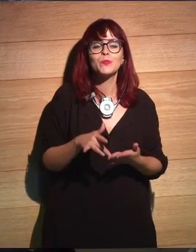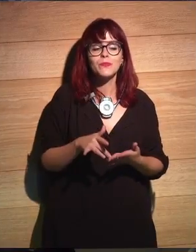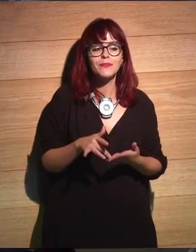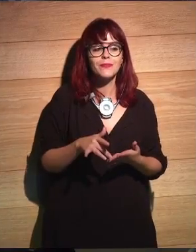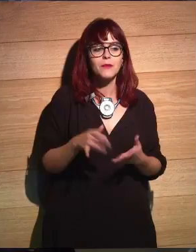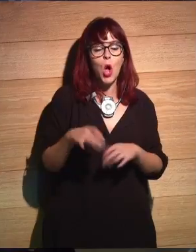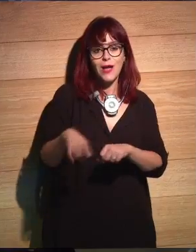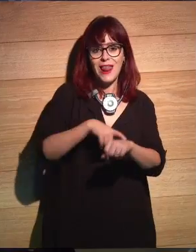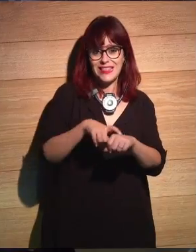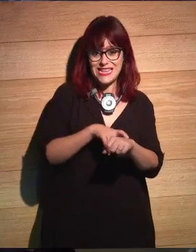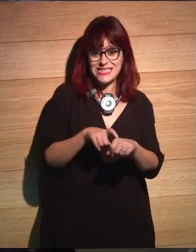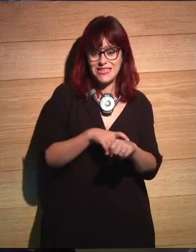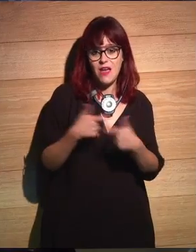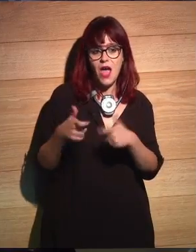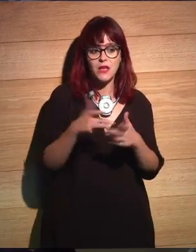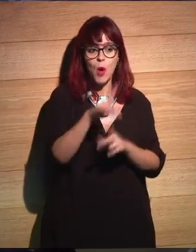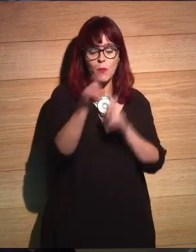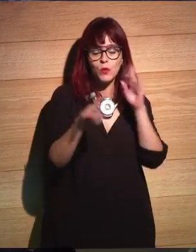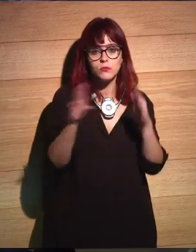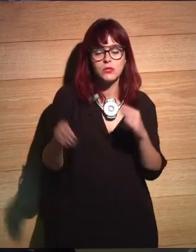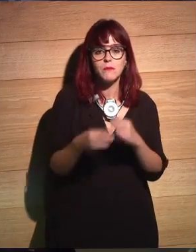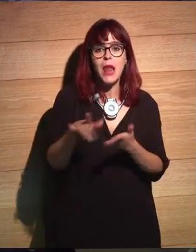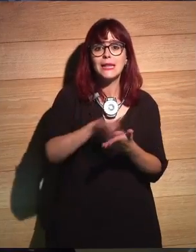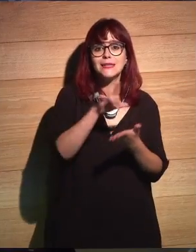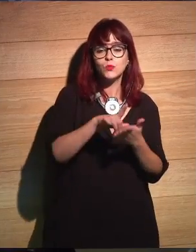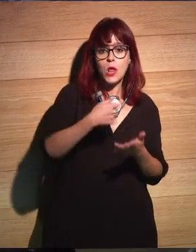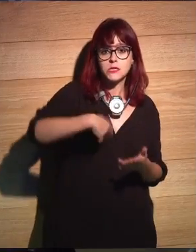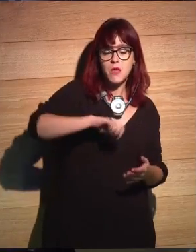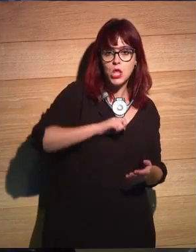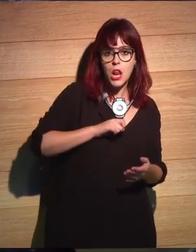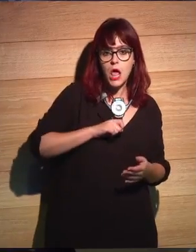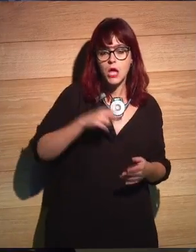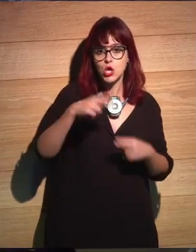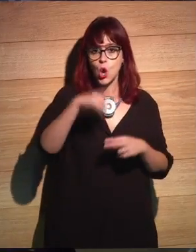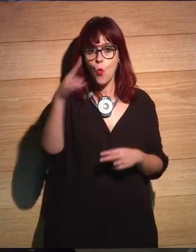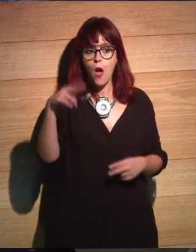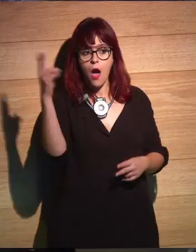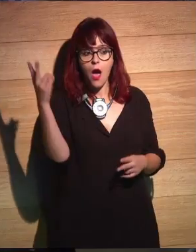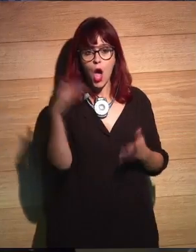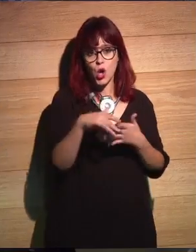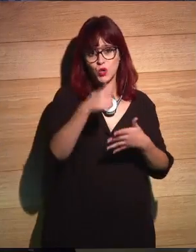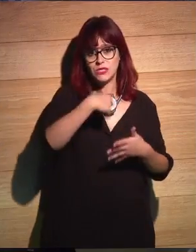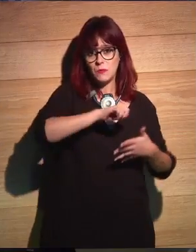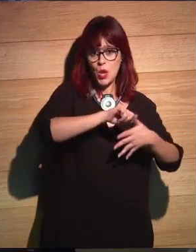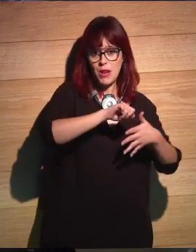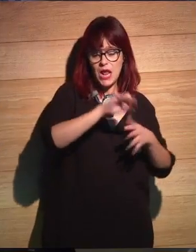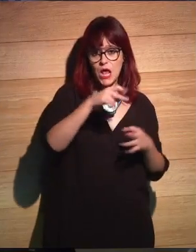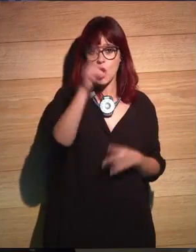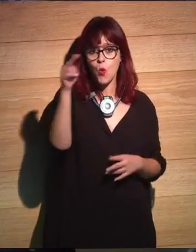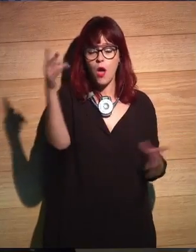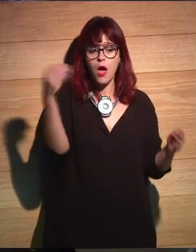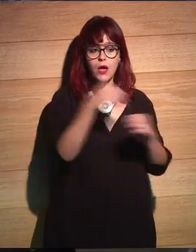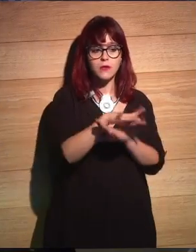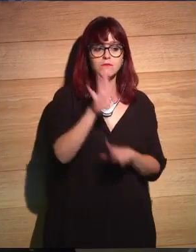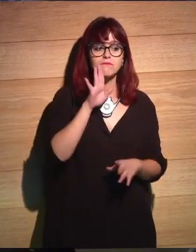about what would be the characteristics of Spanish that define Norwegian and